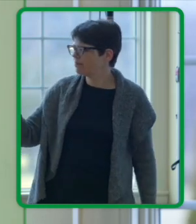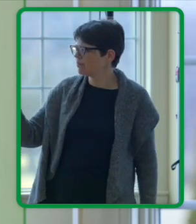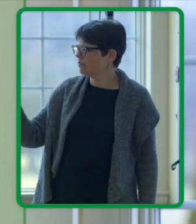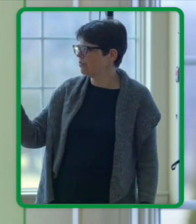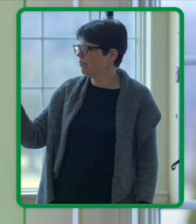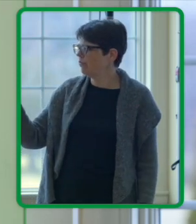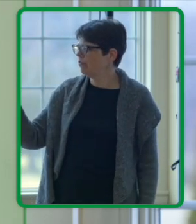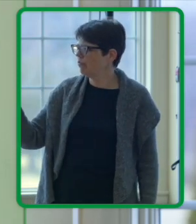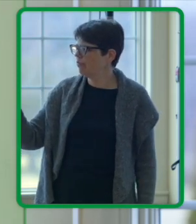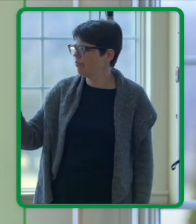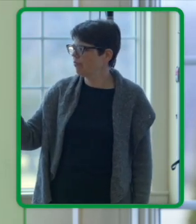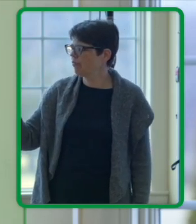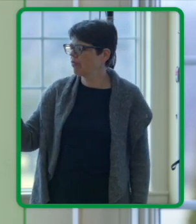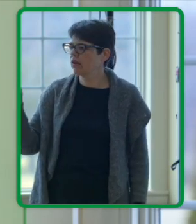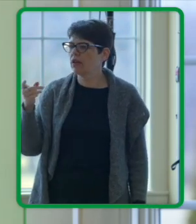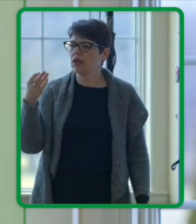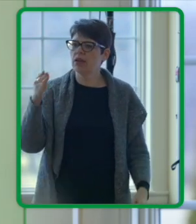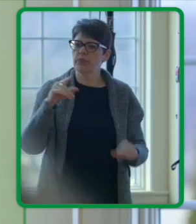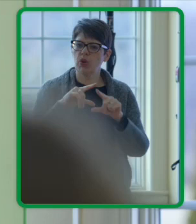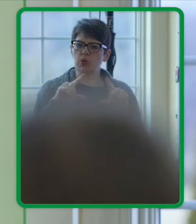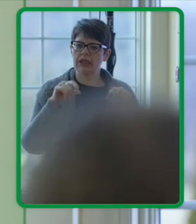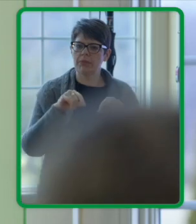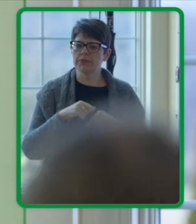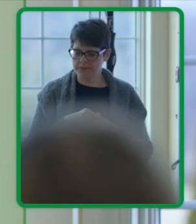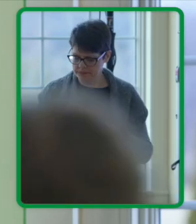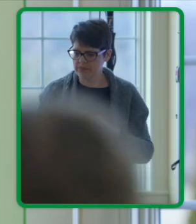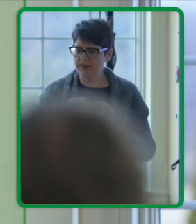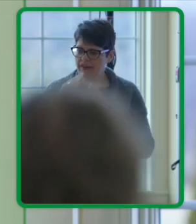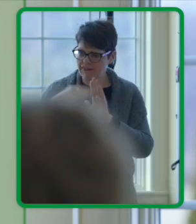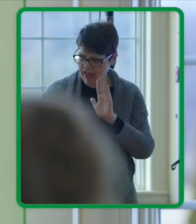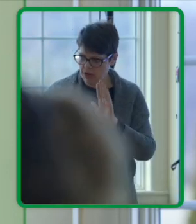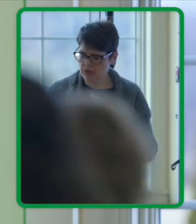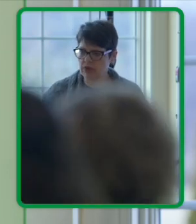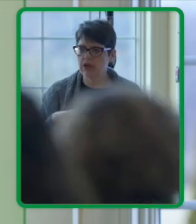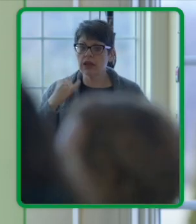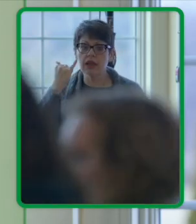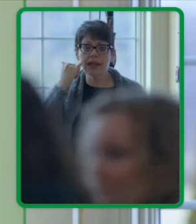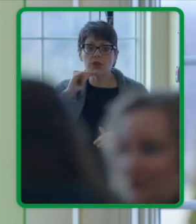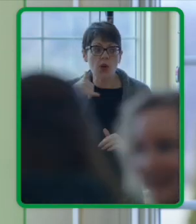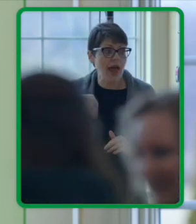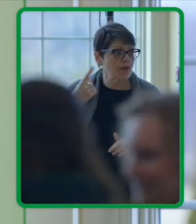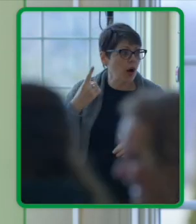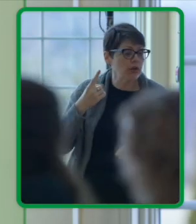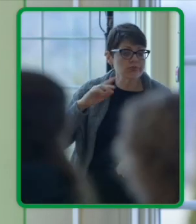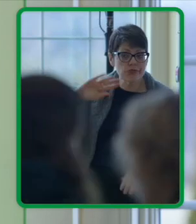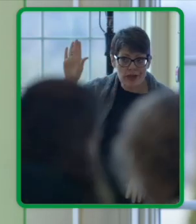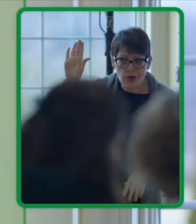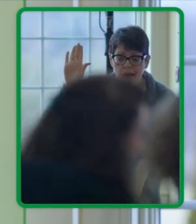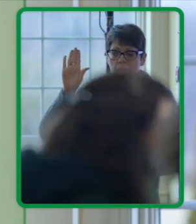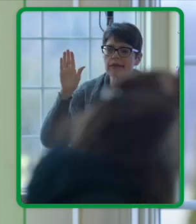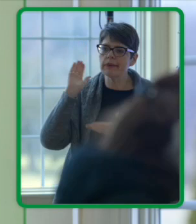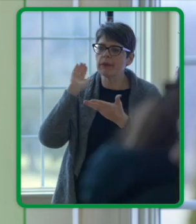So they were giving them away as you entered. If you don't, somebody can just raise your hand and somebody can give you one of